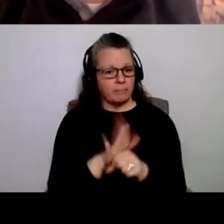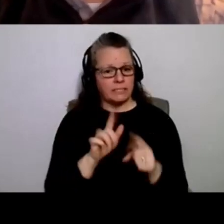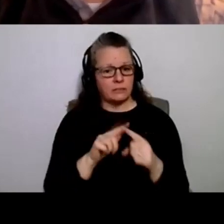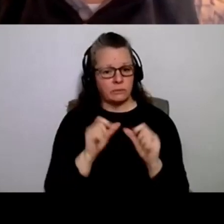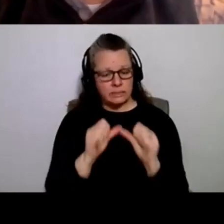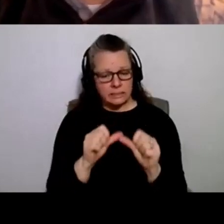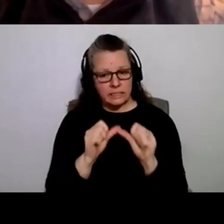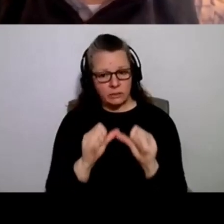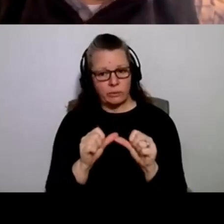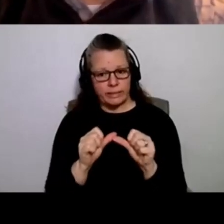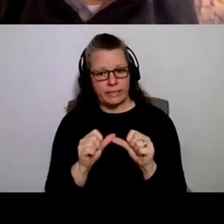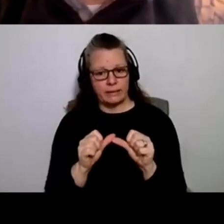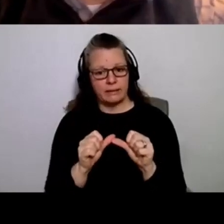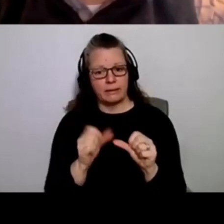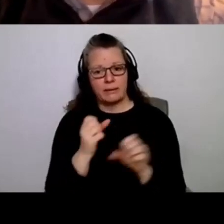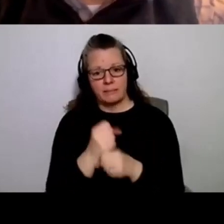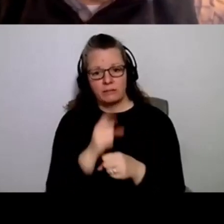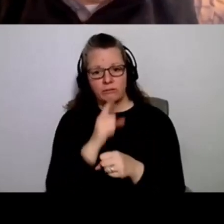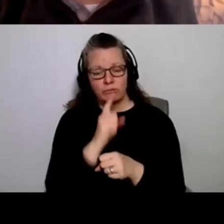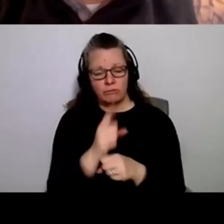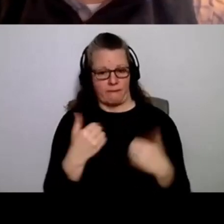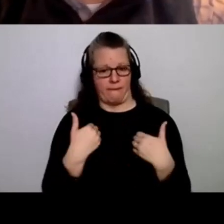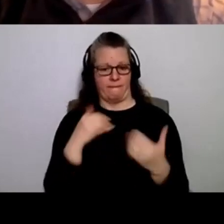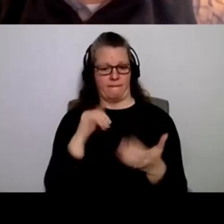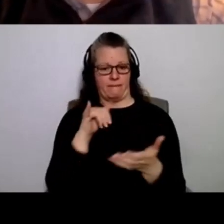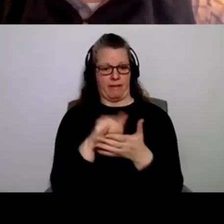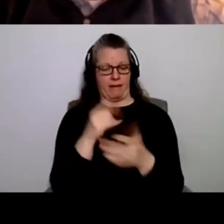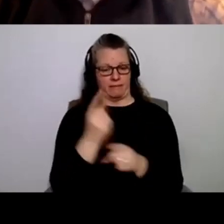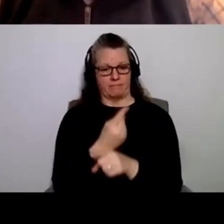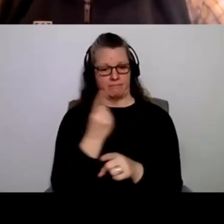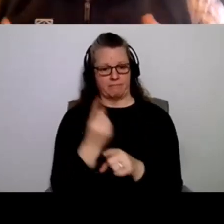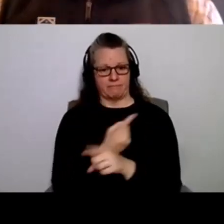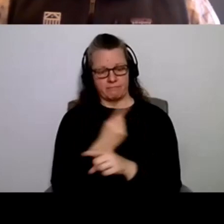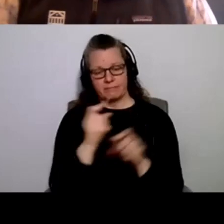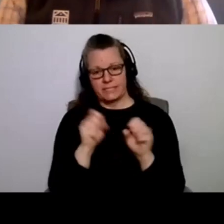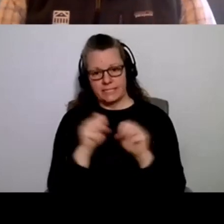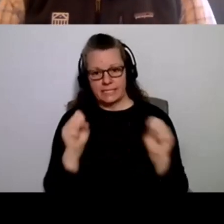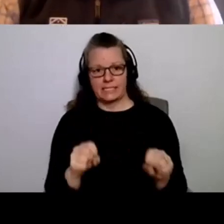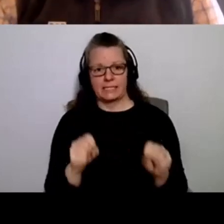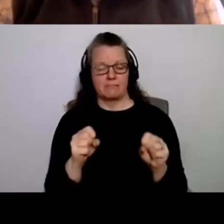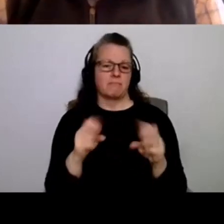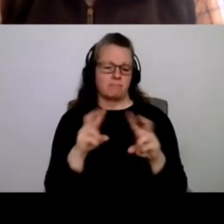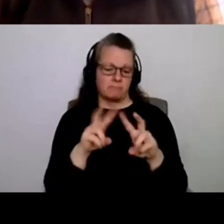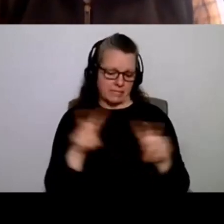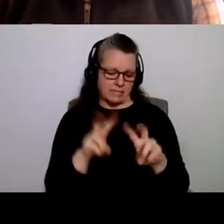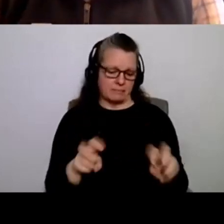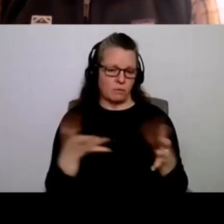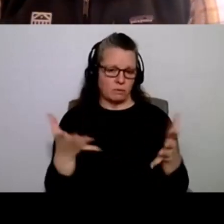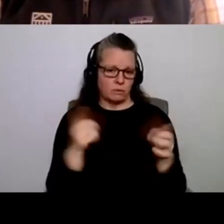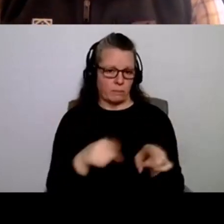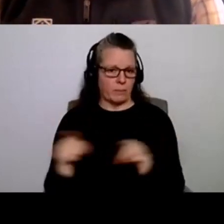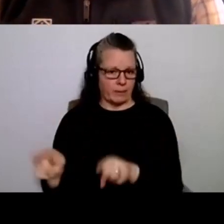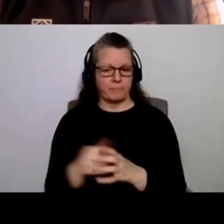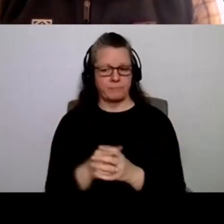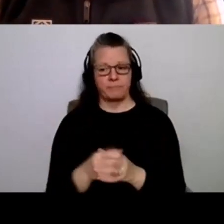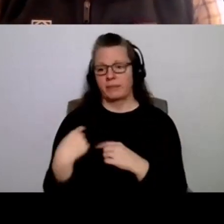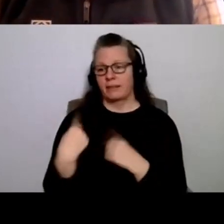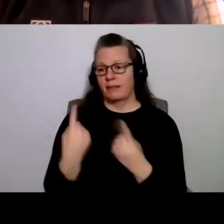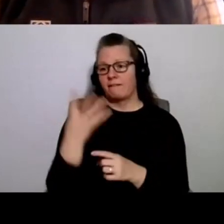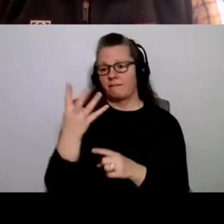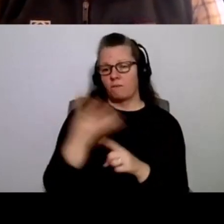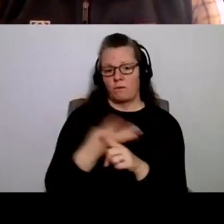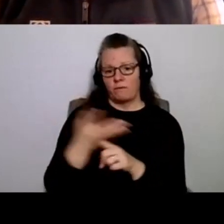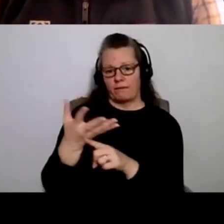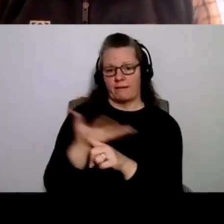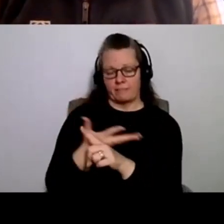continuing to ensure that we have that, that accurate assessment of what's going on. We've spent the last 4 or 5 months